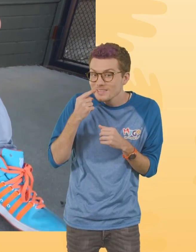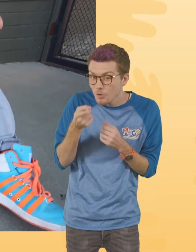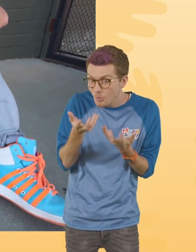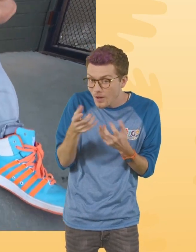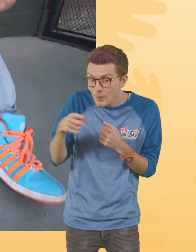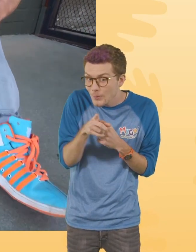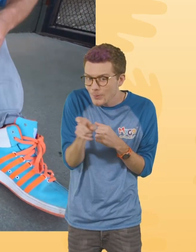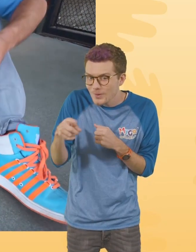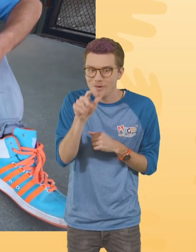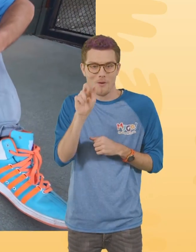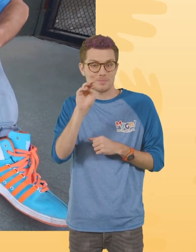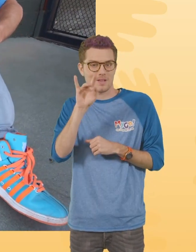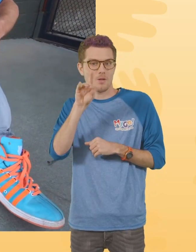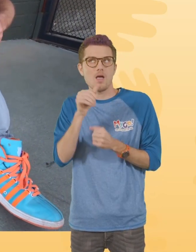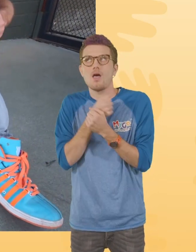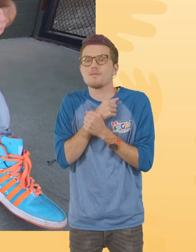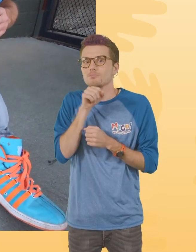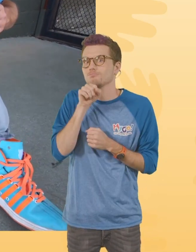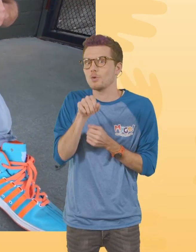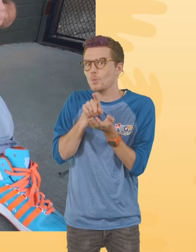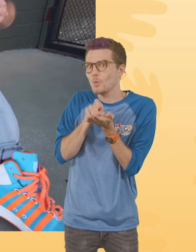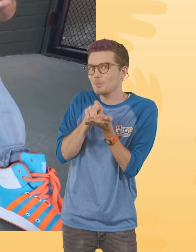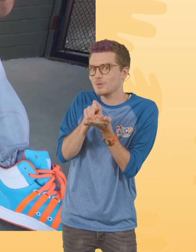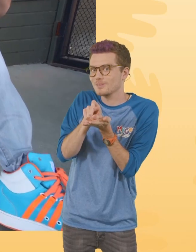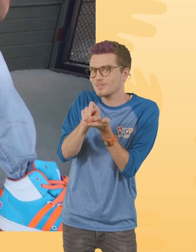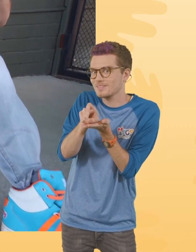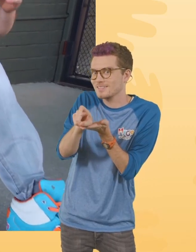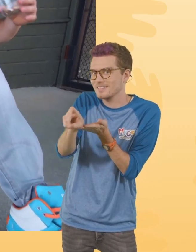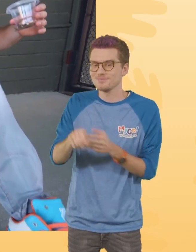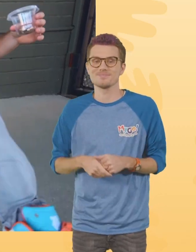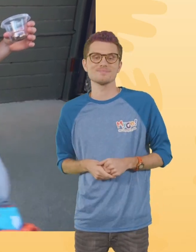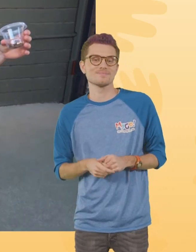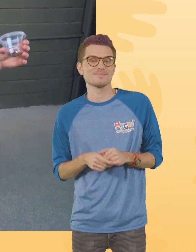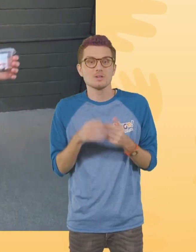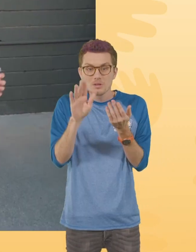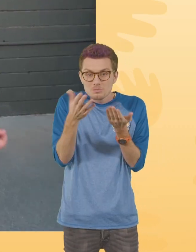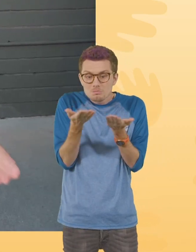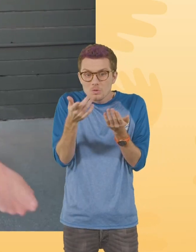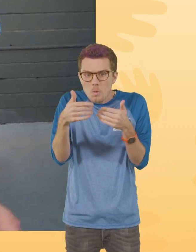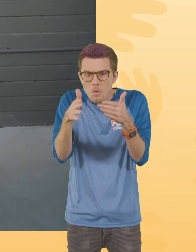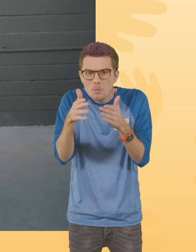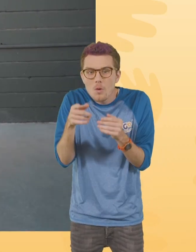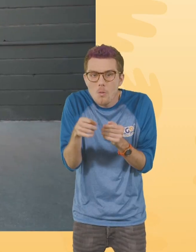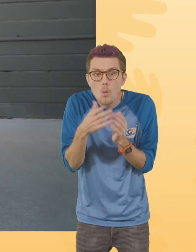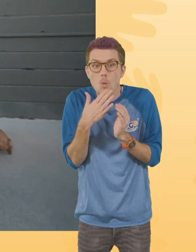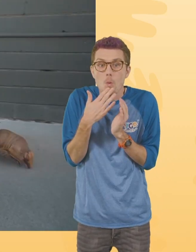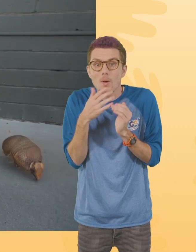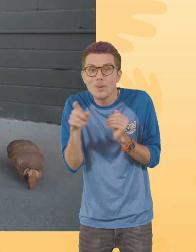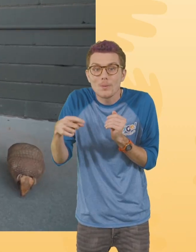treat? Armadillos love mealworms. Here you go. Uh-oh. Hey, come right over here.